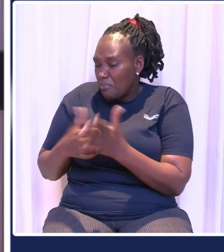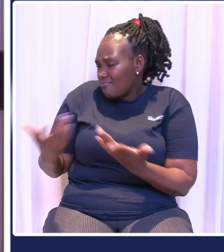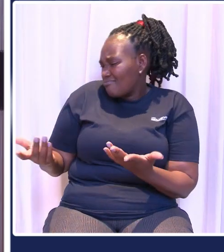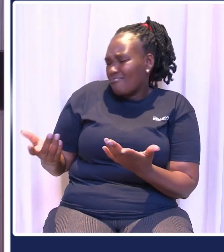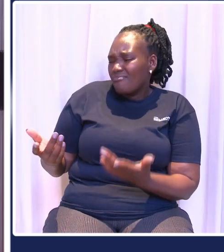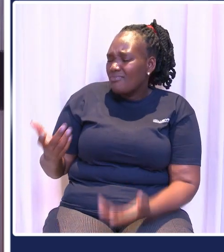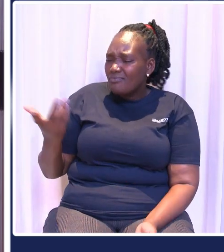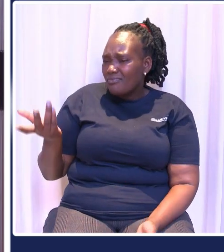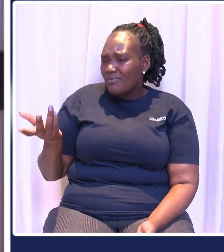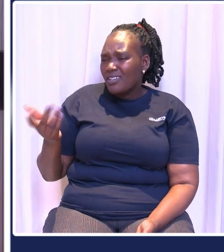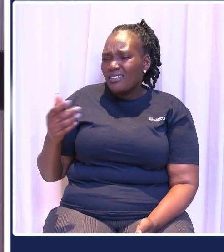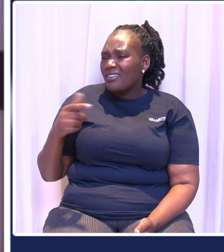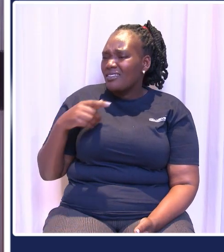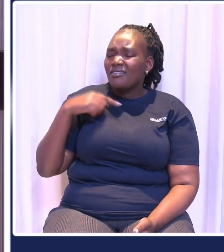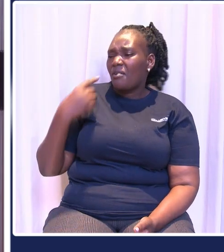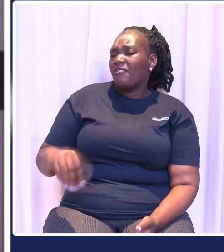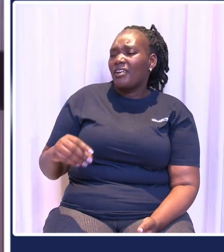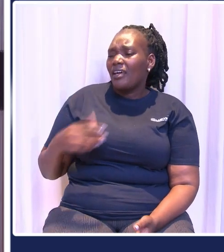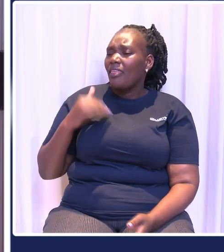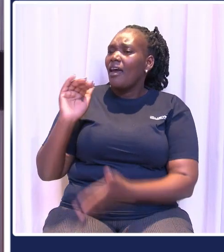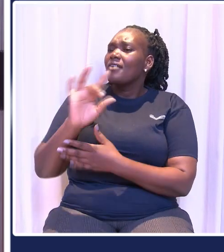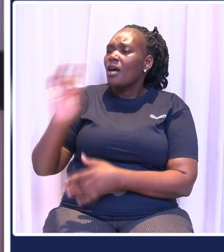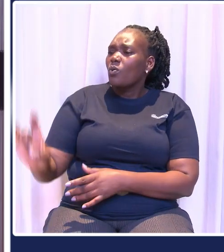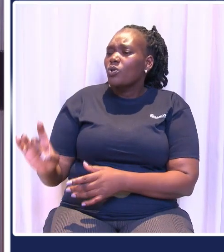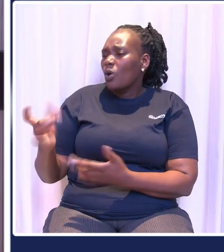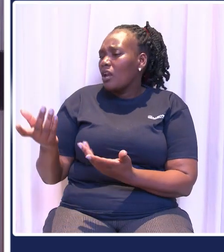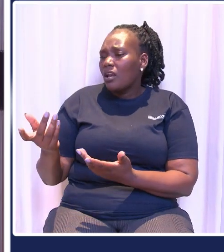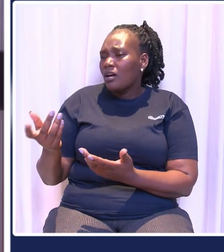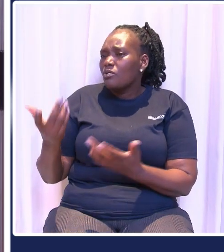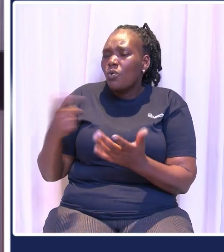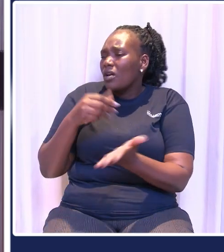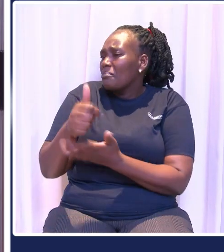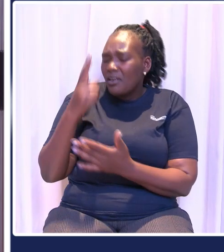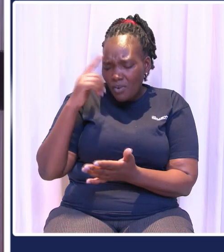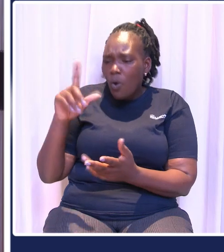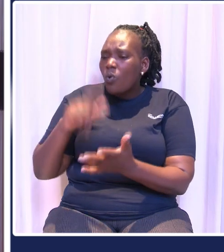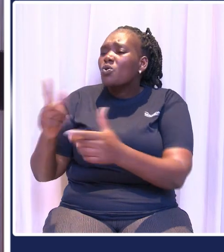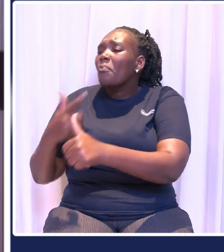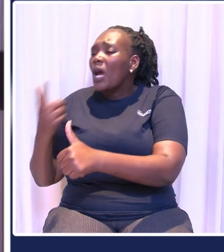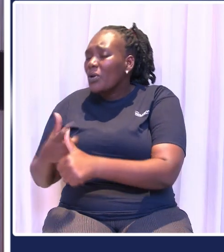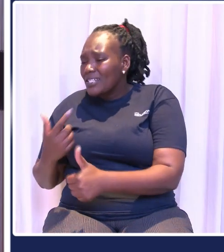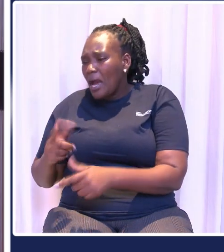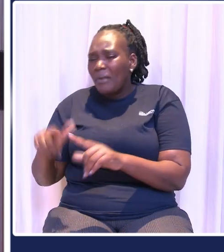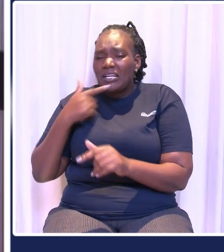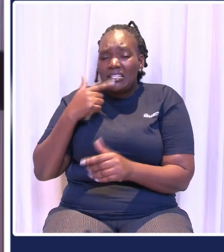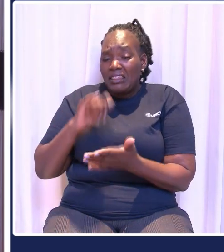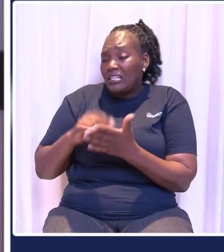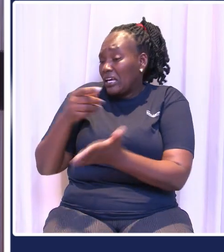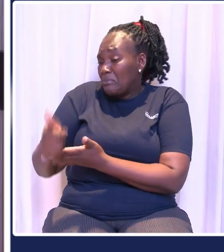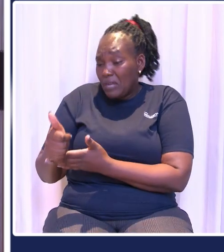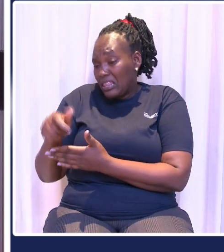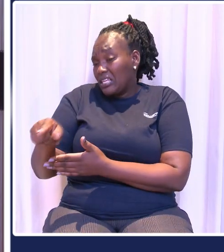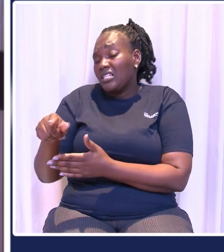absurd. I may pose the question, who pays your rent? Right. Yeah, but because you said I can't pay rent for 2